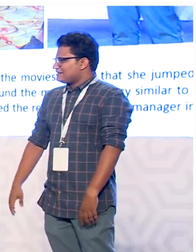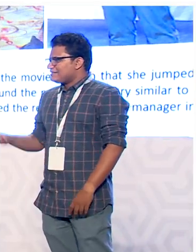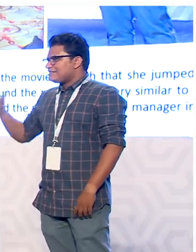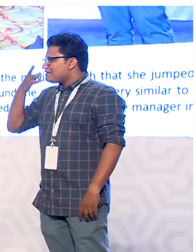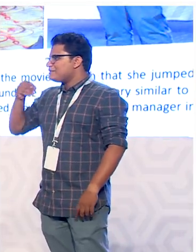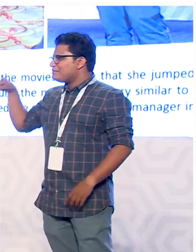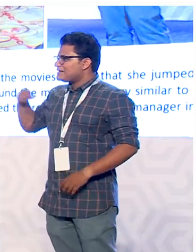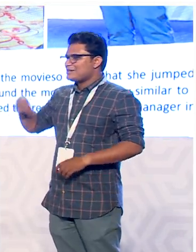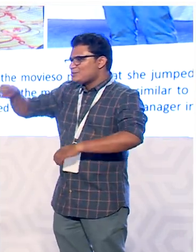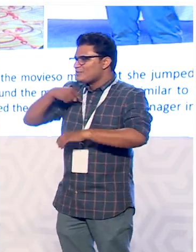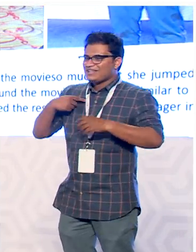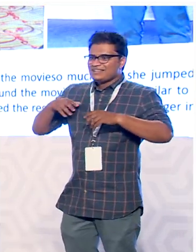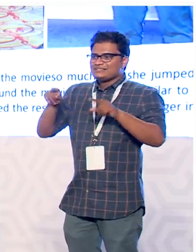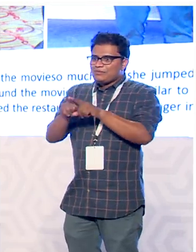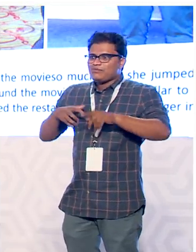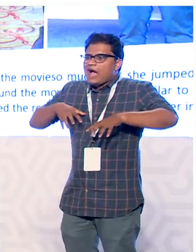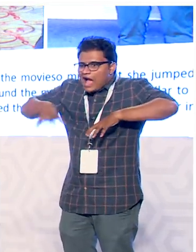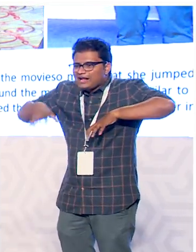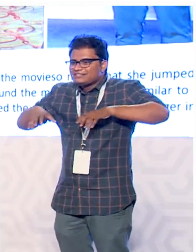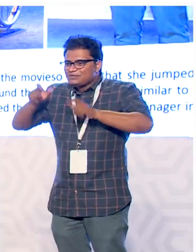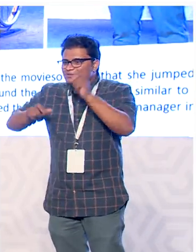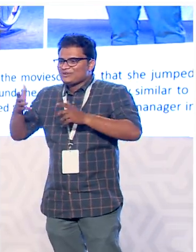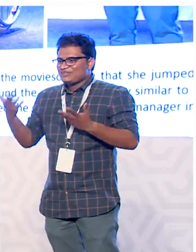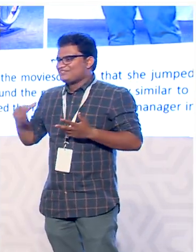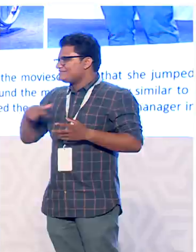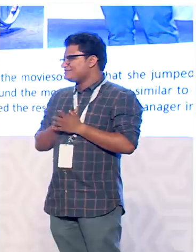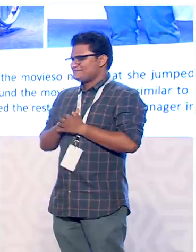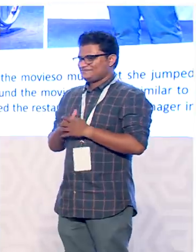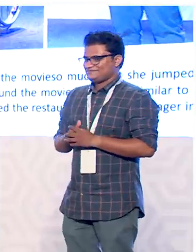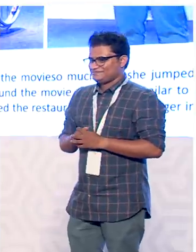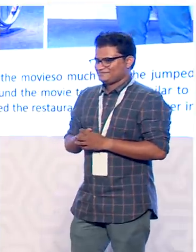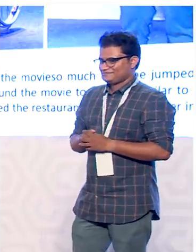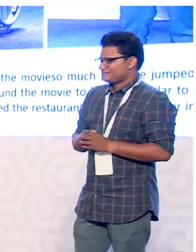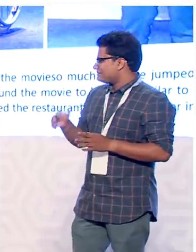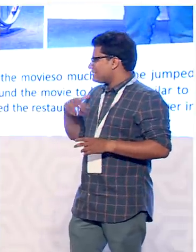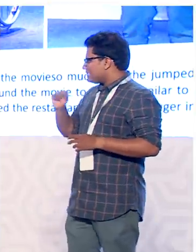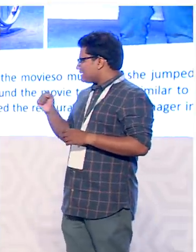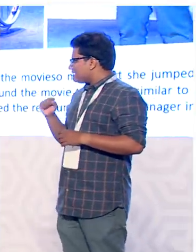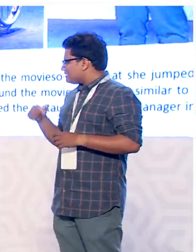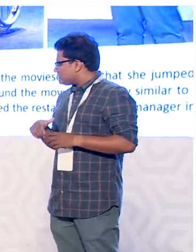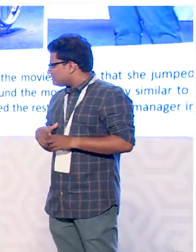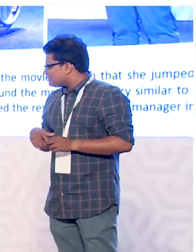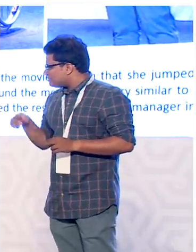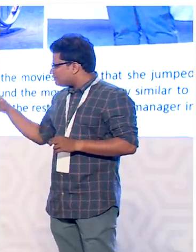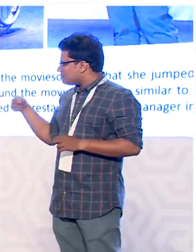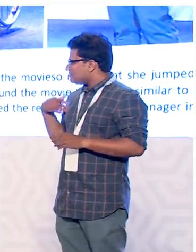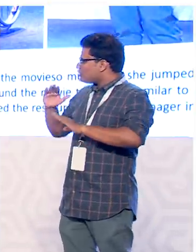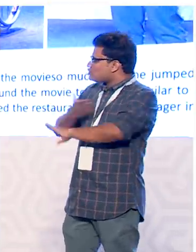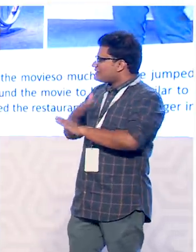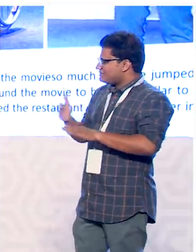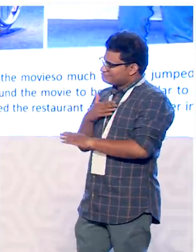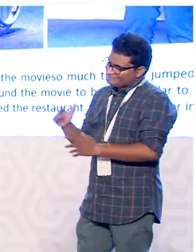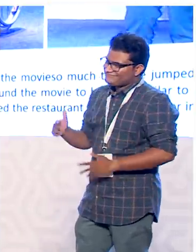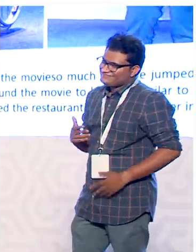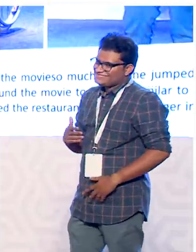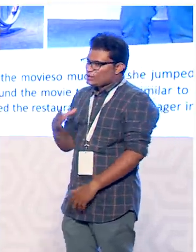beautiful saying that we are all actors in a series of coincidences, right? Thank you. Okay, so I'm not going to leave you. Your song is still pending.